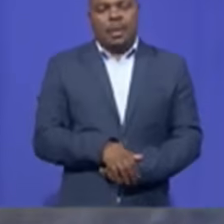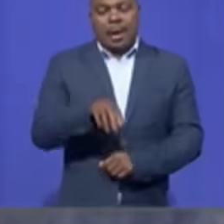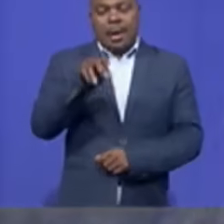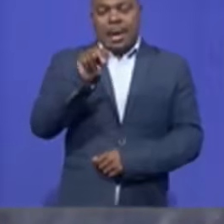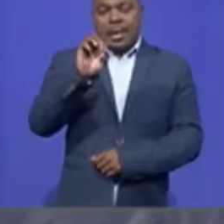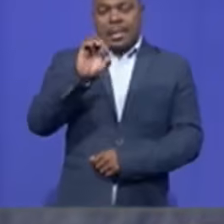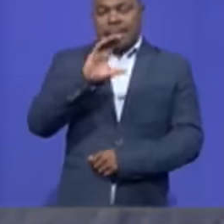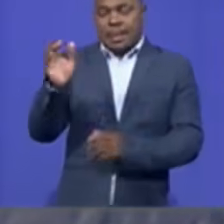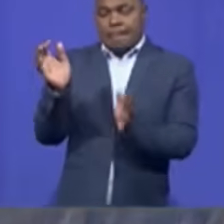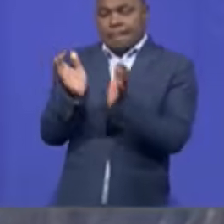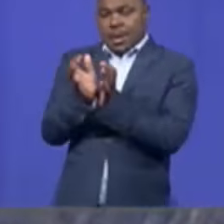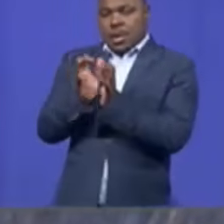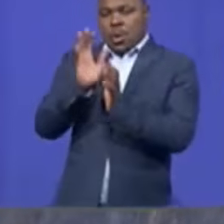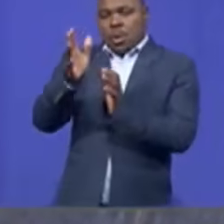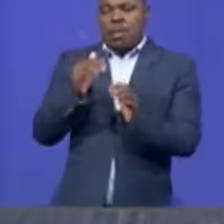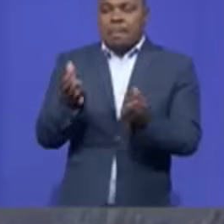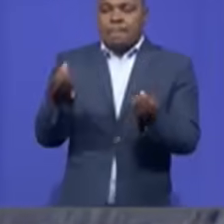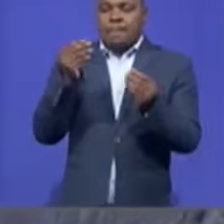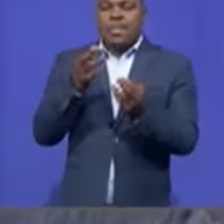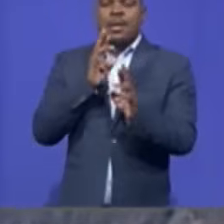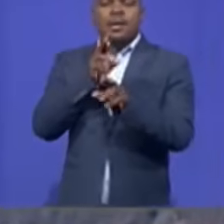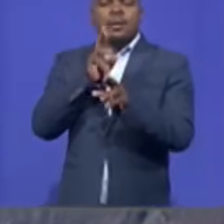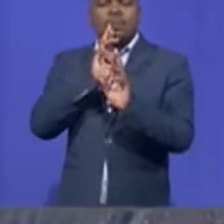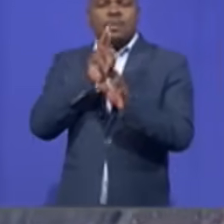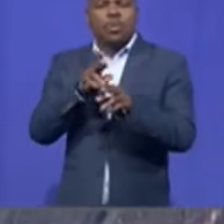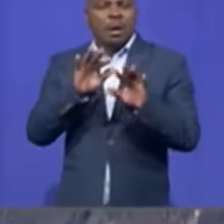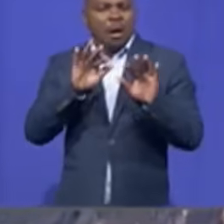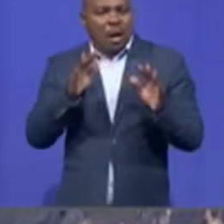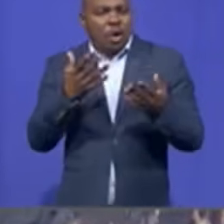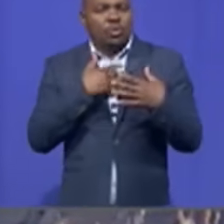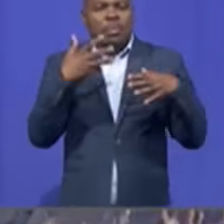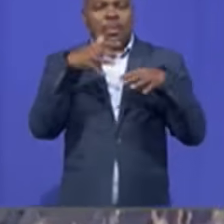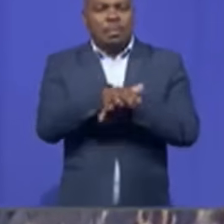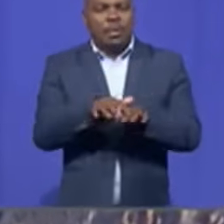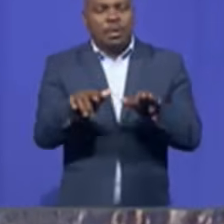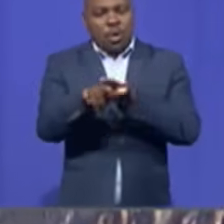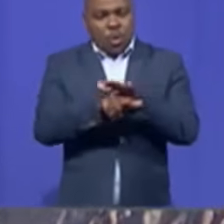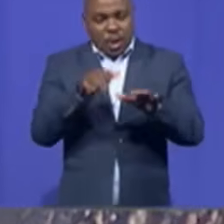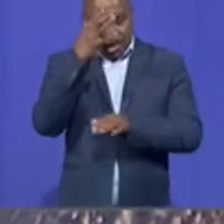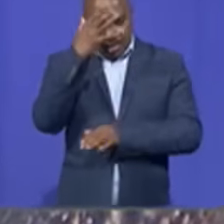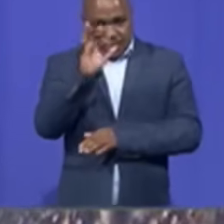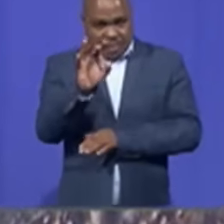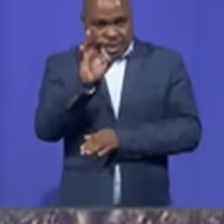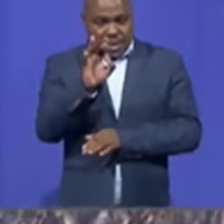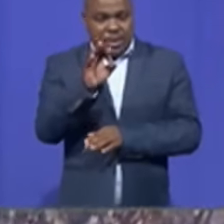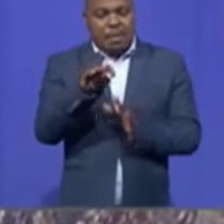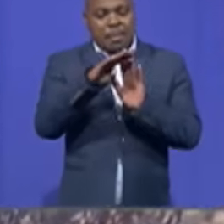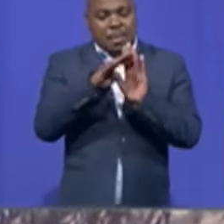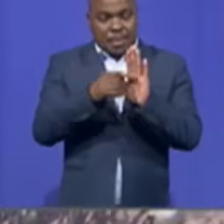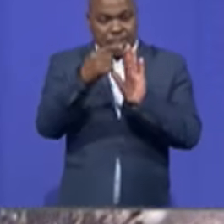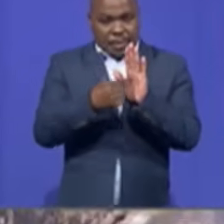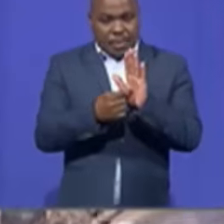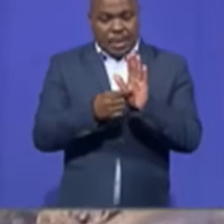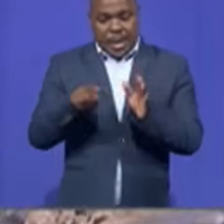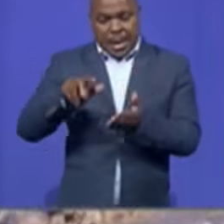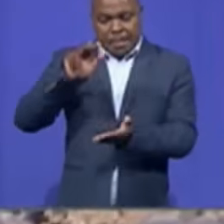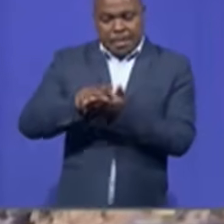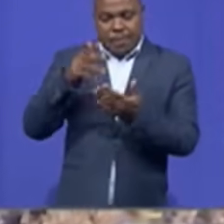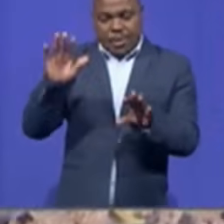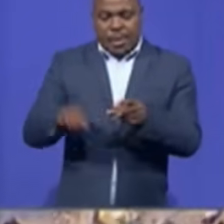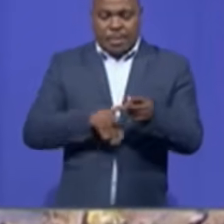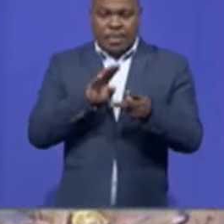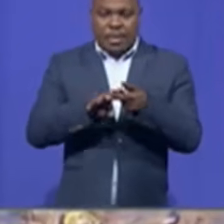NEC solofetse go amogela dipegelo tsa go diragadiwa ga leano la tiragatso ya dipusoselegae le le tlenegisitsweng ke lekoko